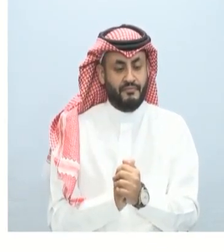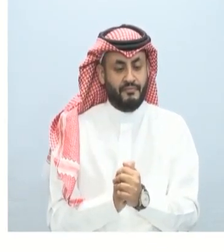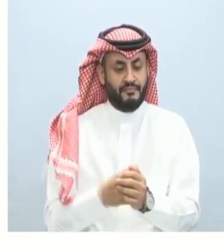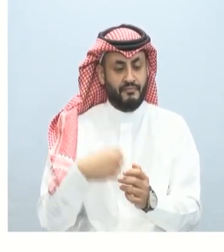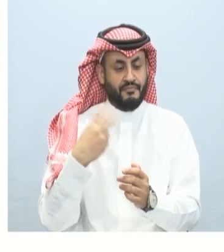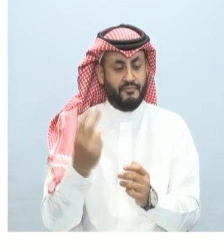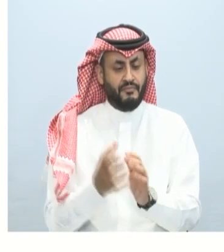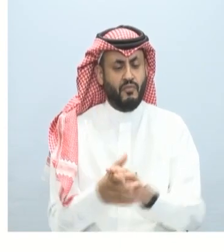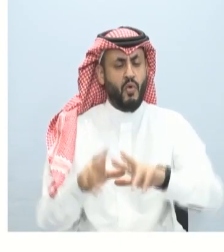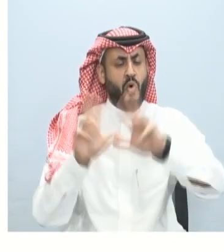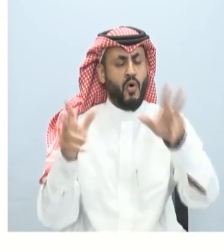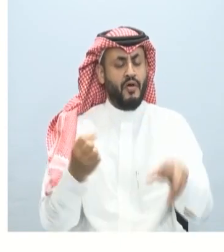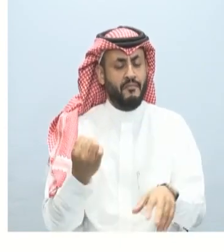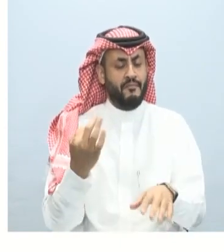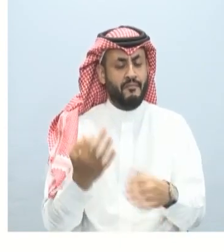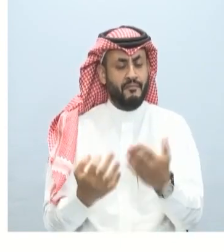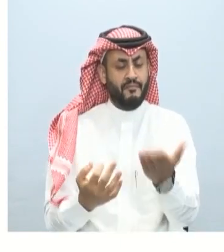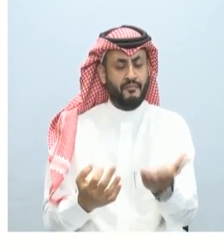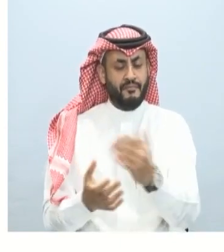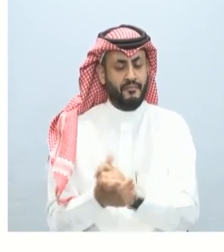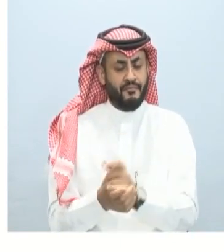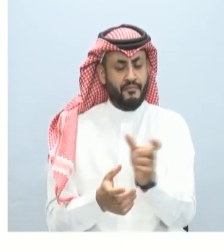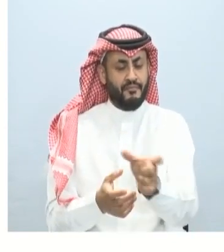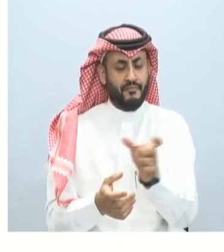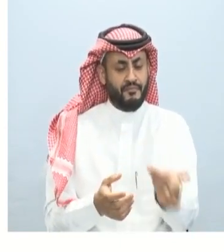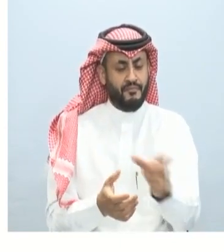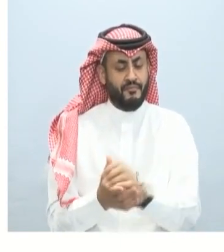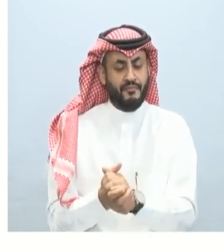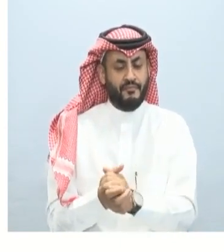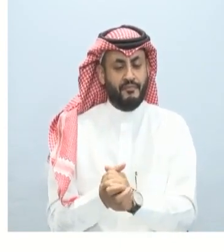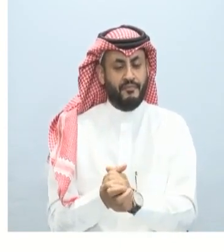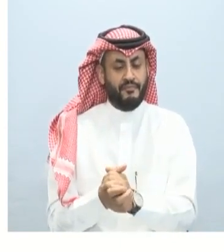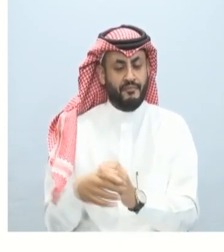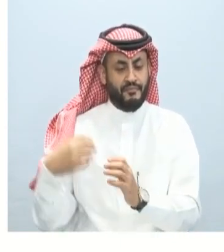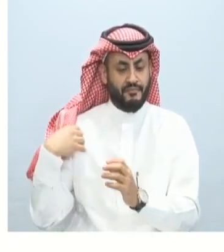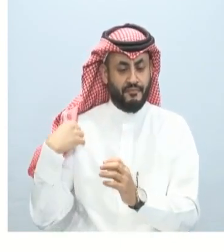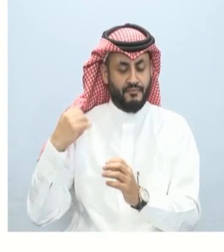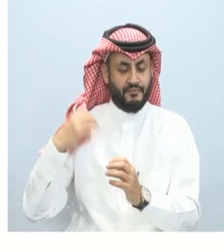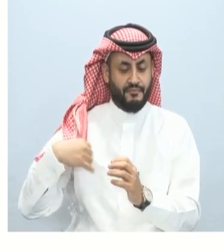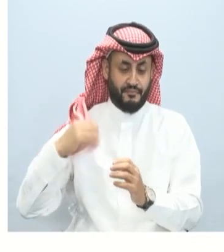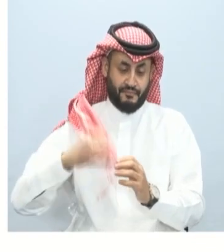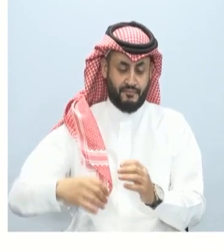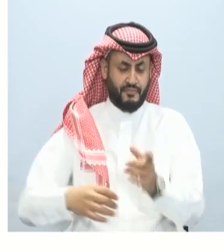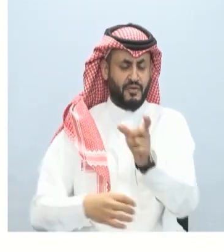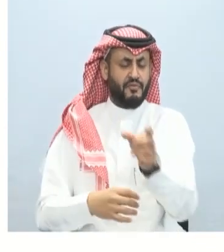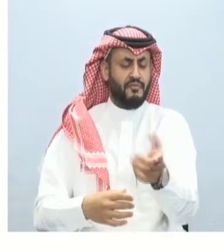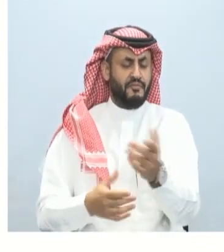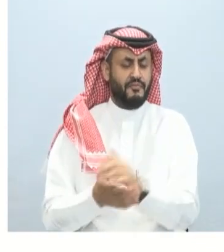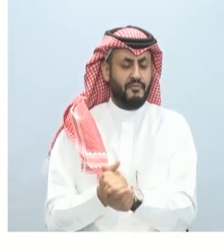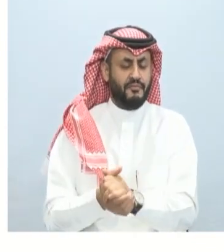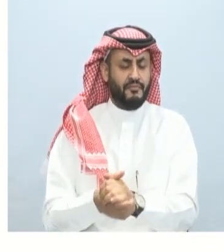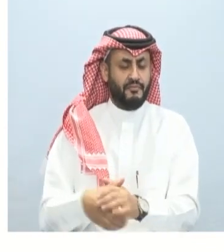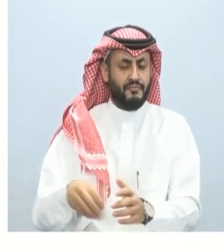All numbers blank, even, blank, odd. So we can say here, what do you think we have here? All